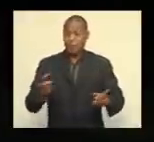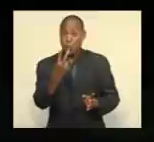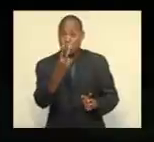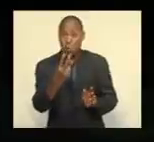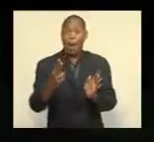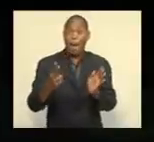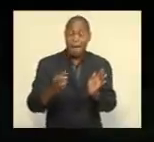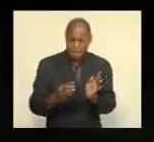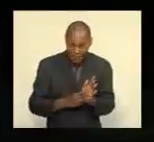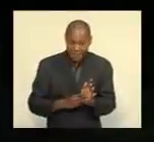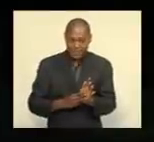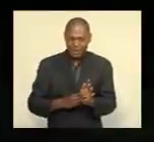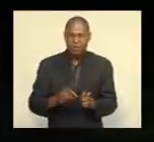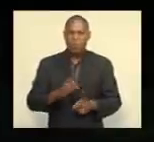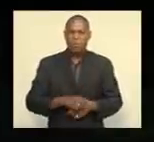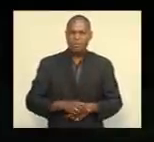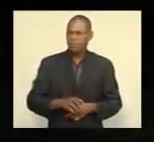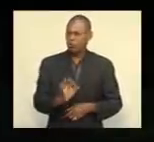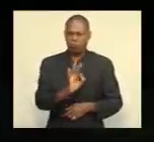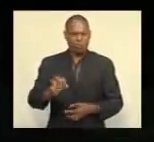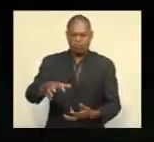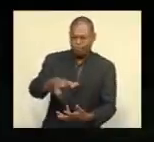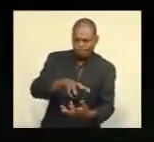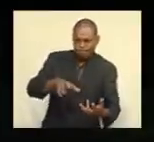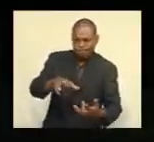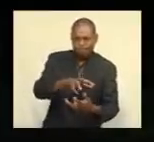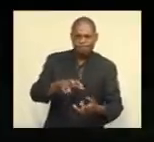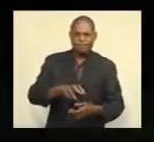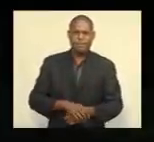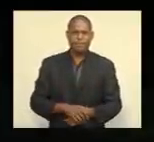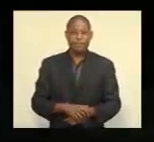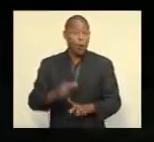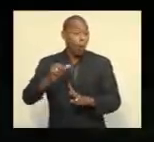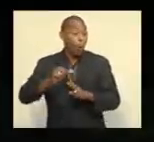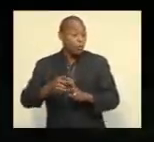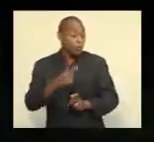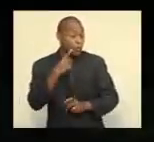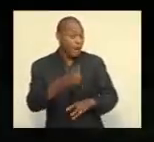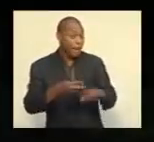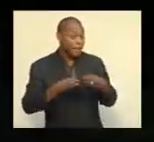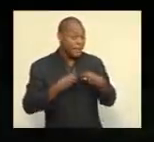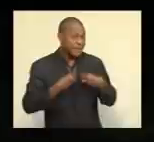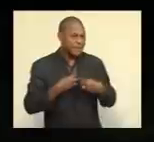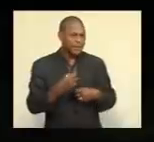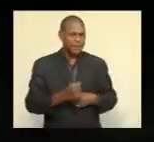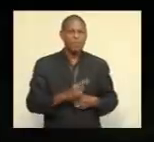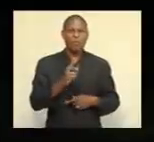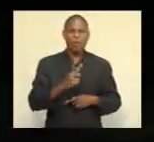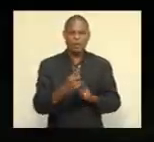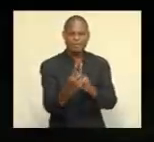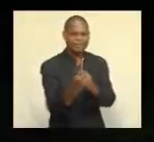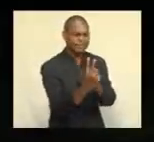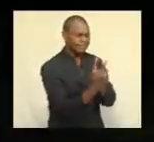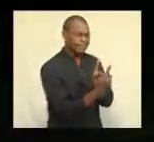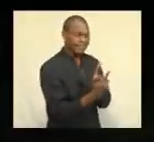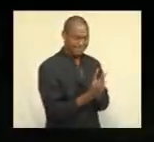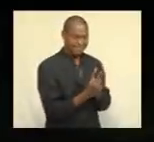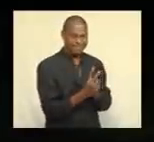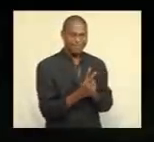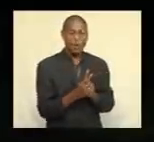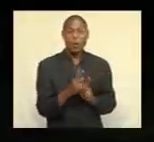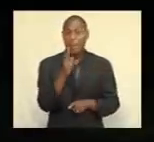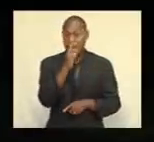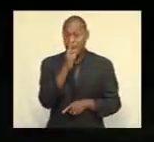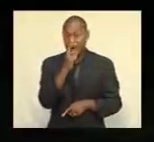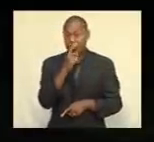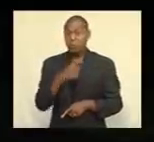they manage crowding. Now, they've also mentioned that those businesses who have face-to-face interactions with their customers, they are to